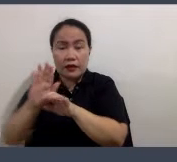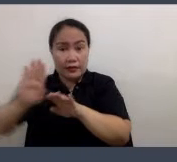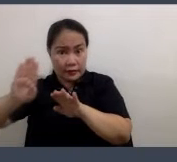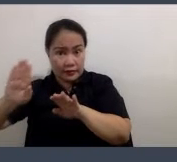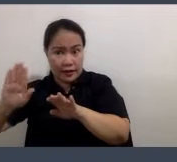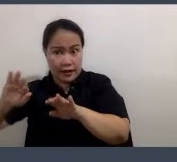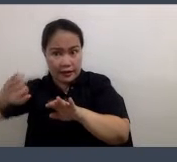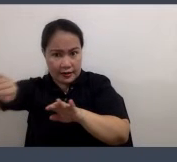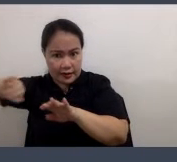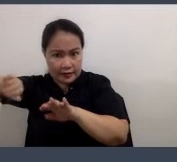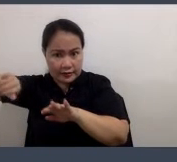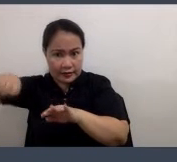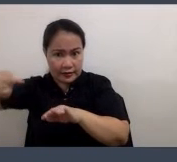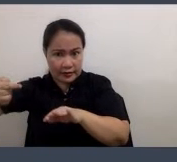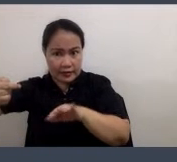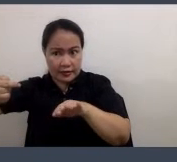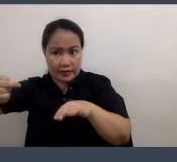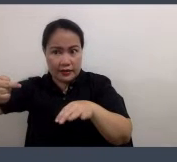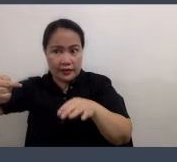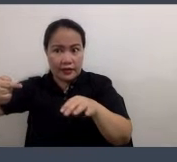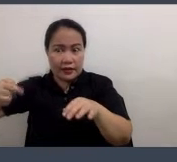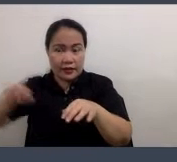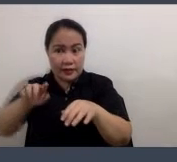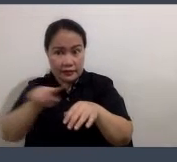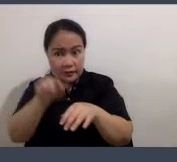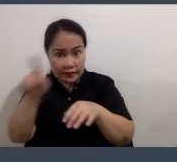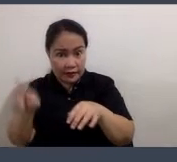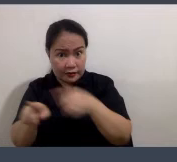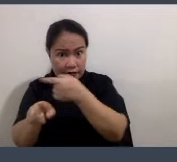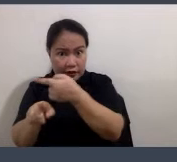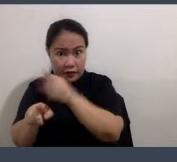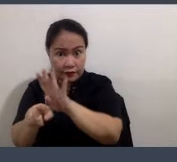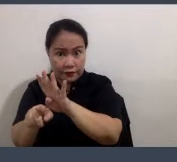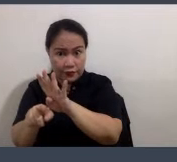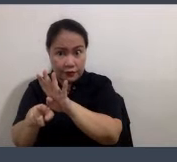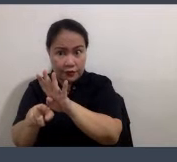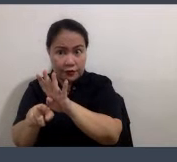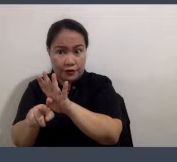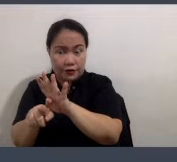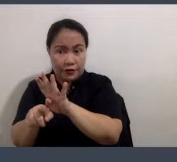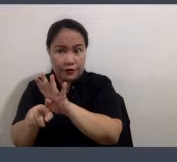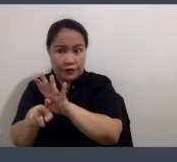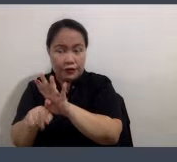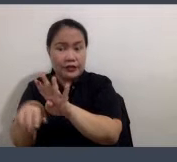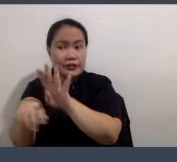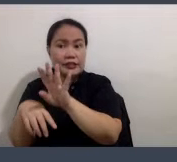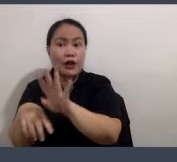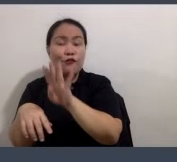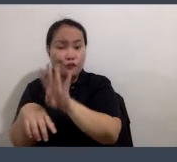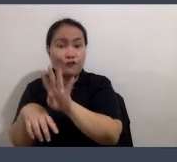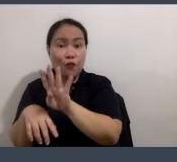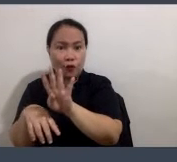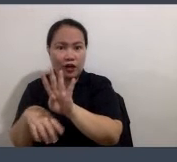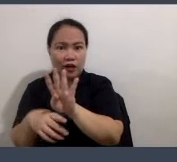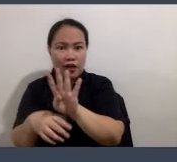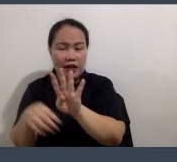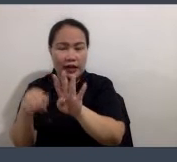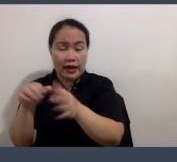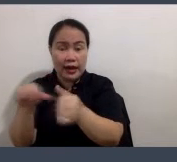The absolute value of negative 4 here is positive 4. So, I know some of you